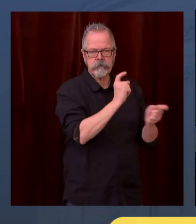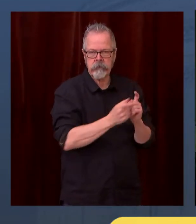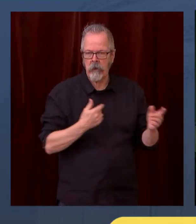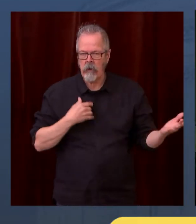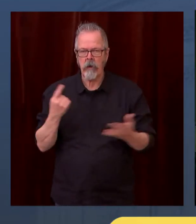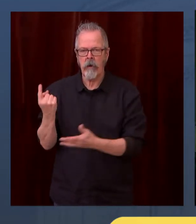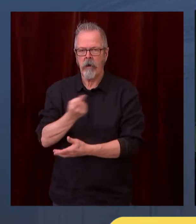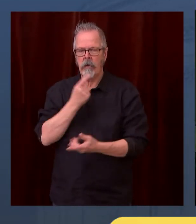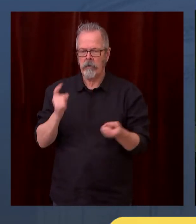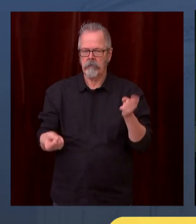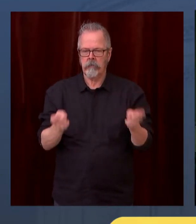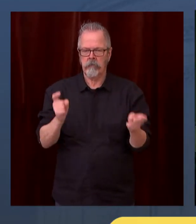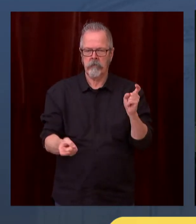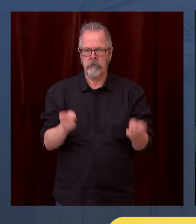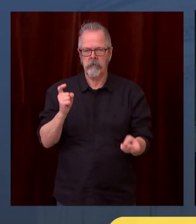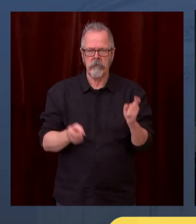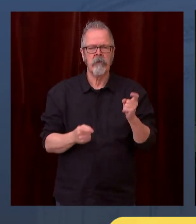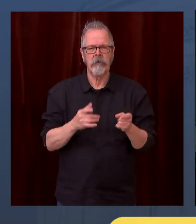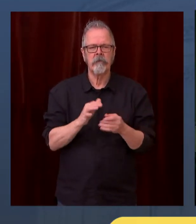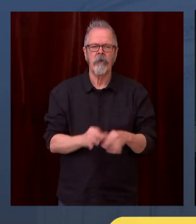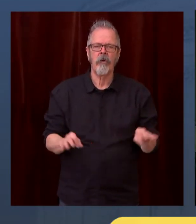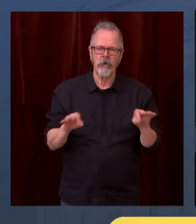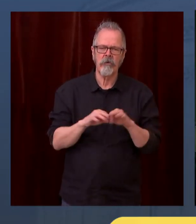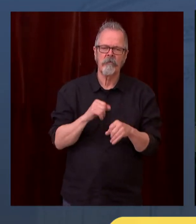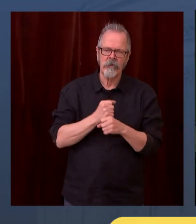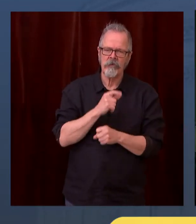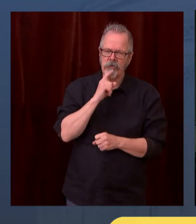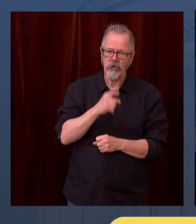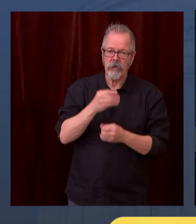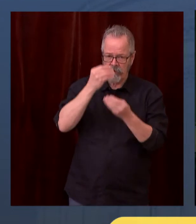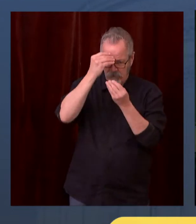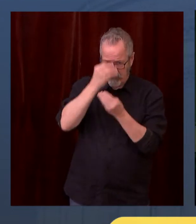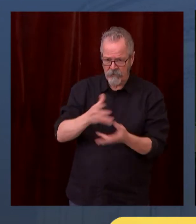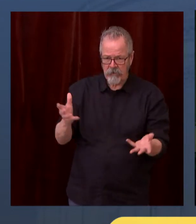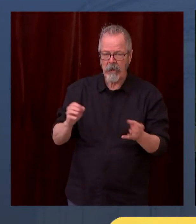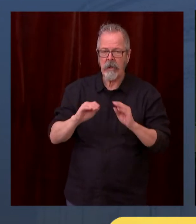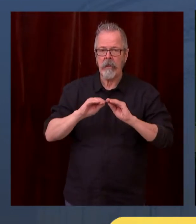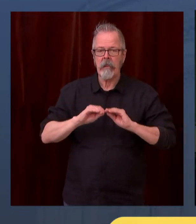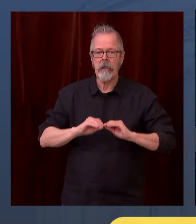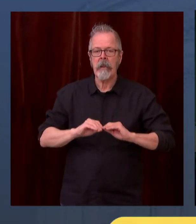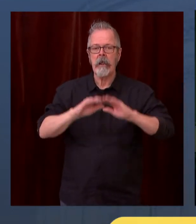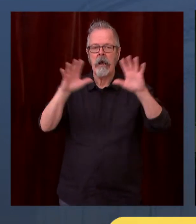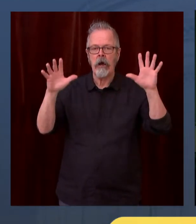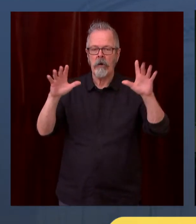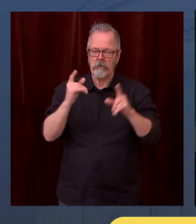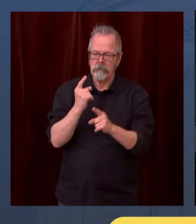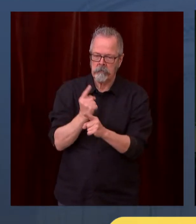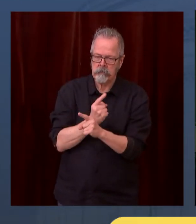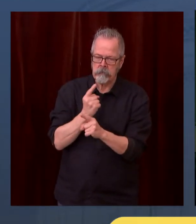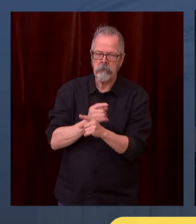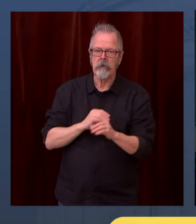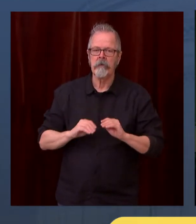to have that information clearly and concisely provided to our partners.